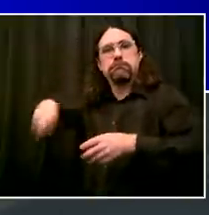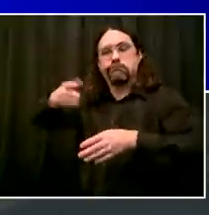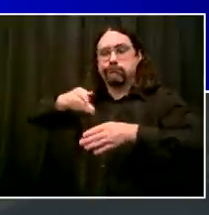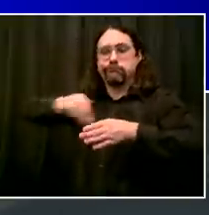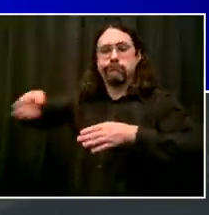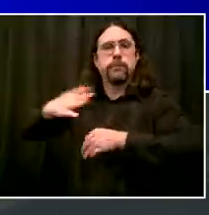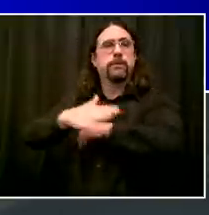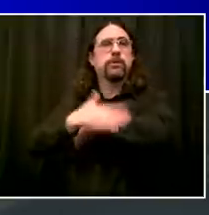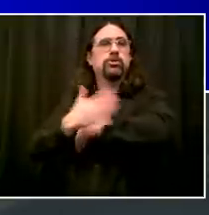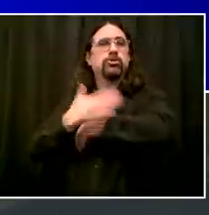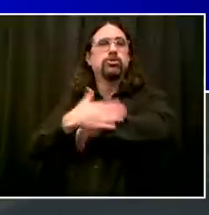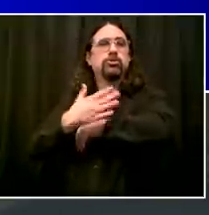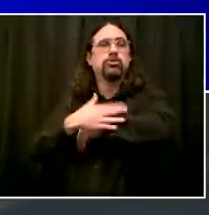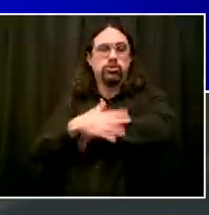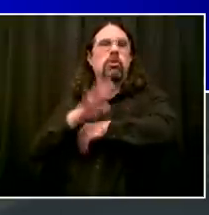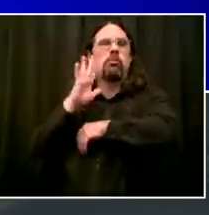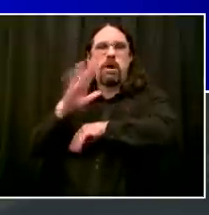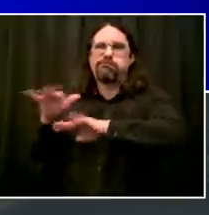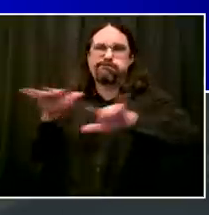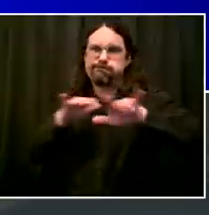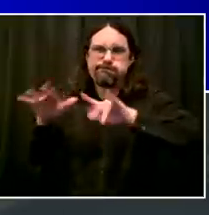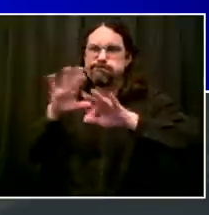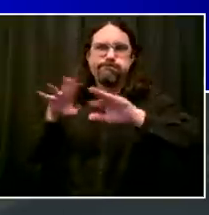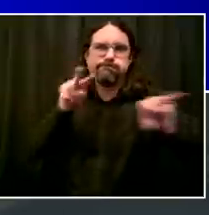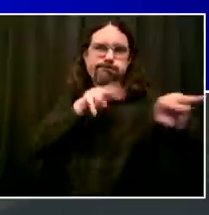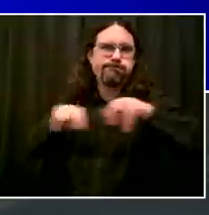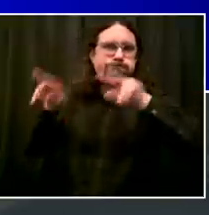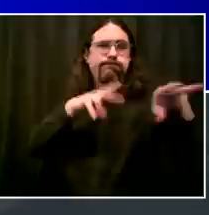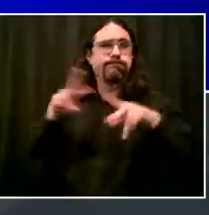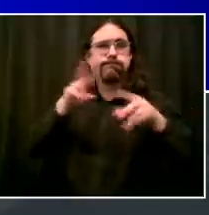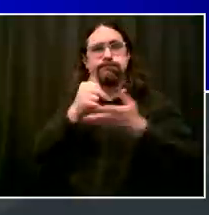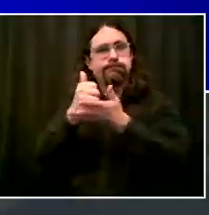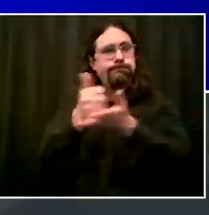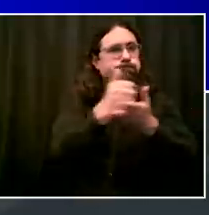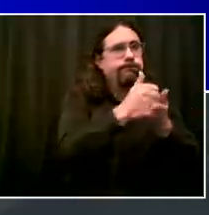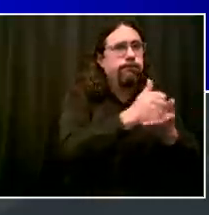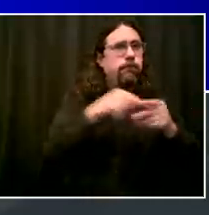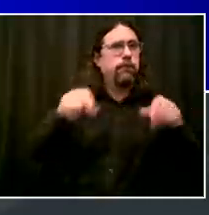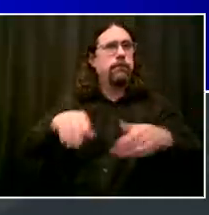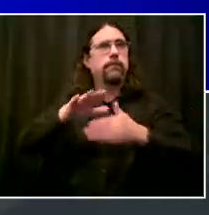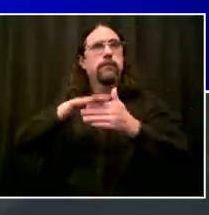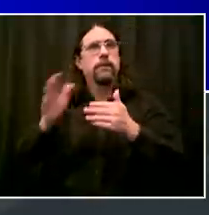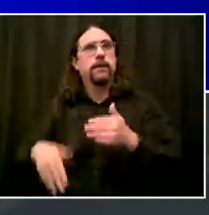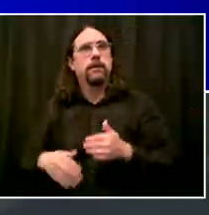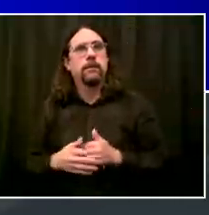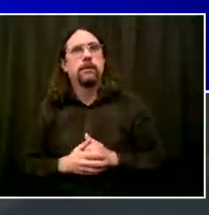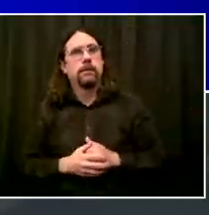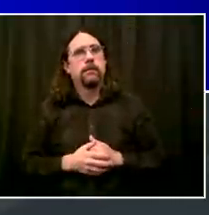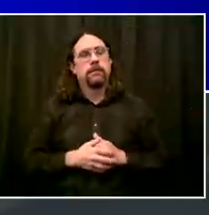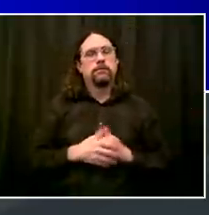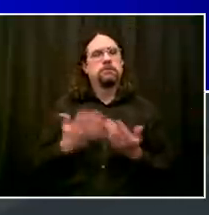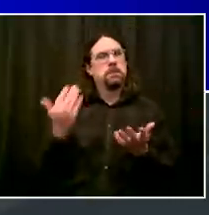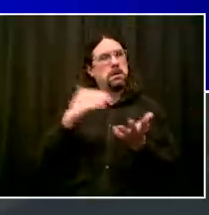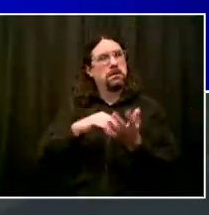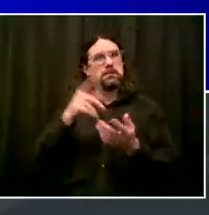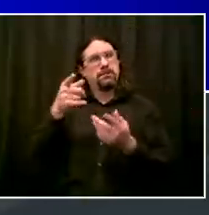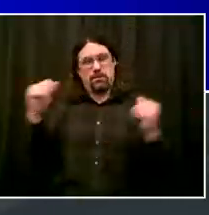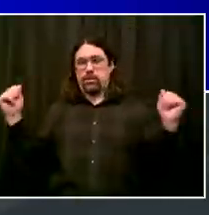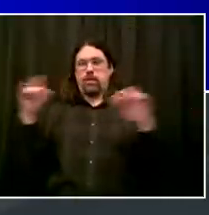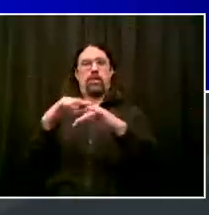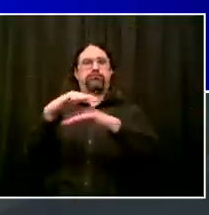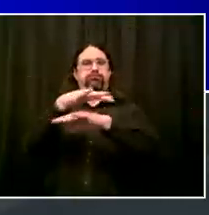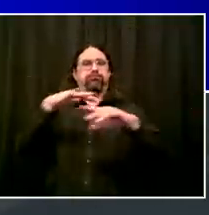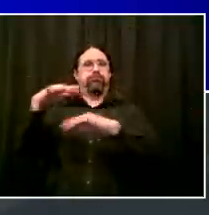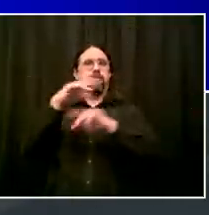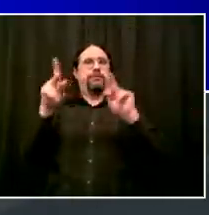the background. If there are gatherings, if there are people trying to go into the water, Parks is going to take the lead. But if they need support from NYPD,